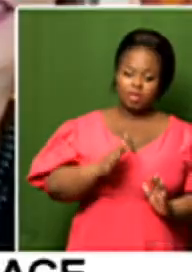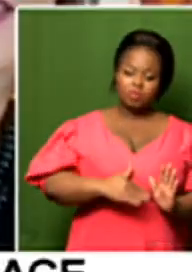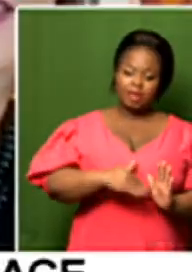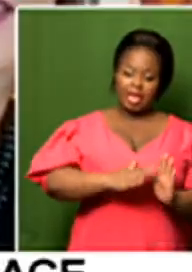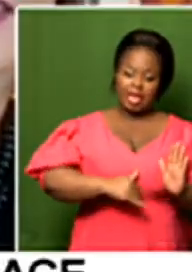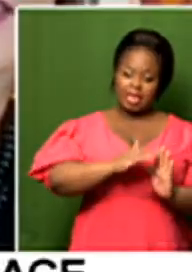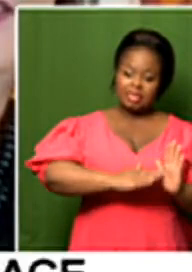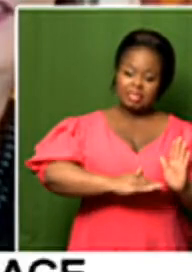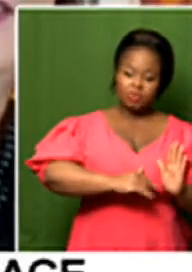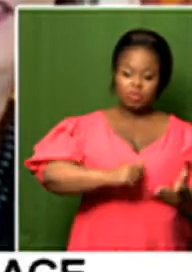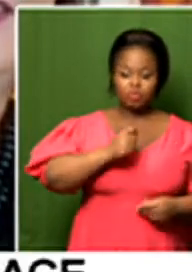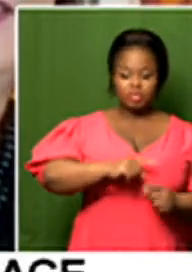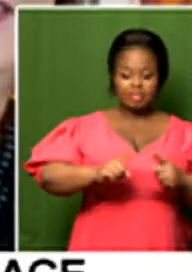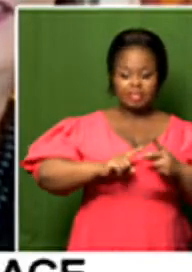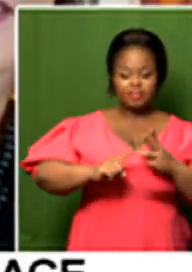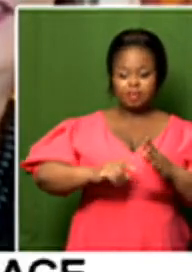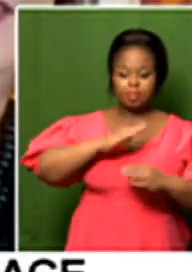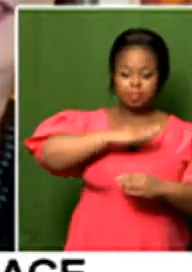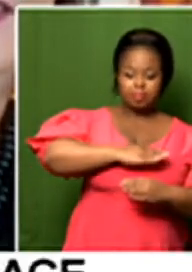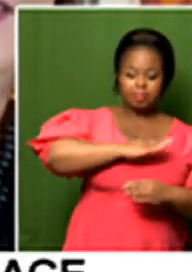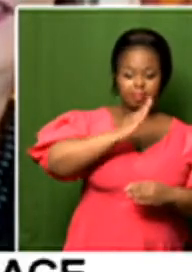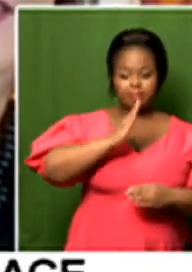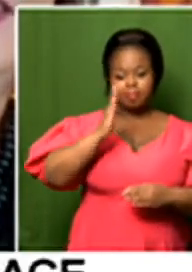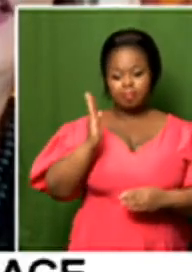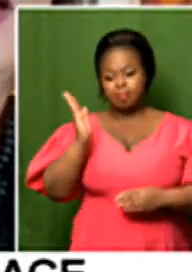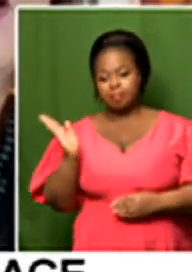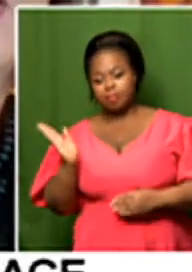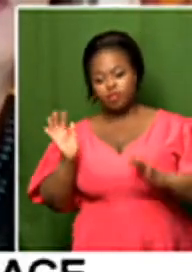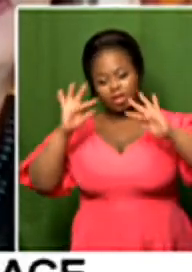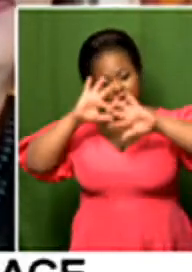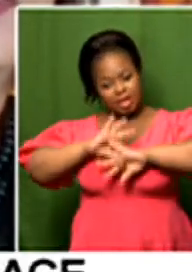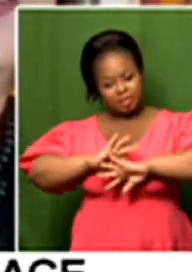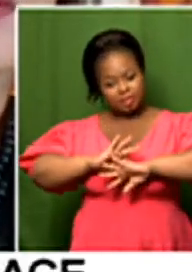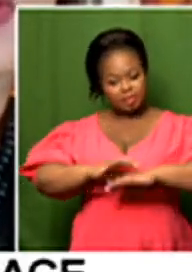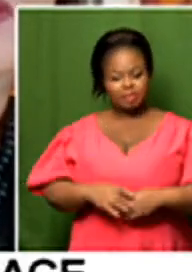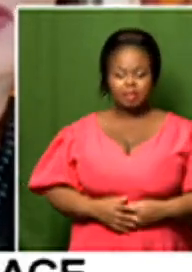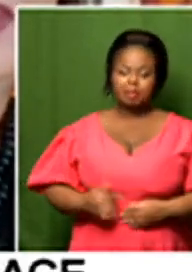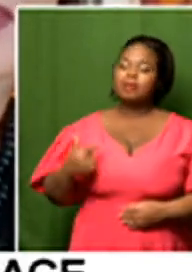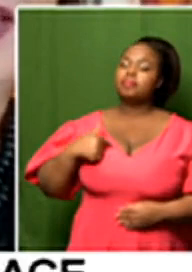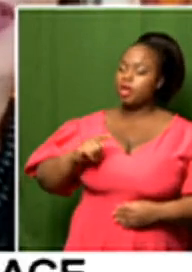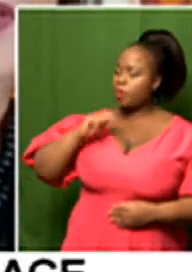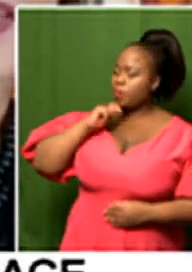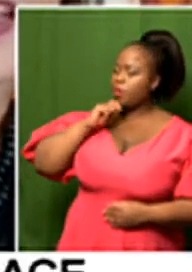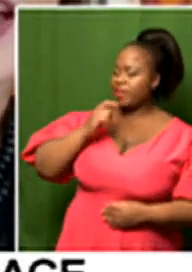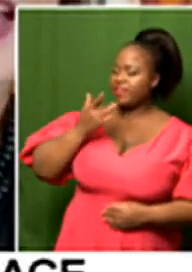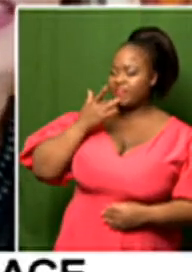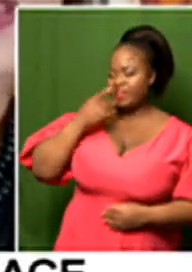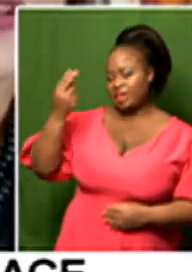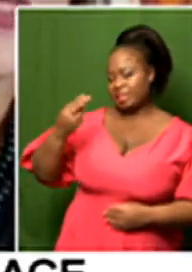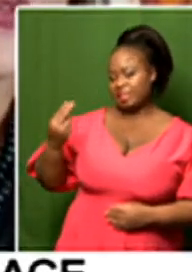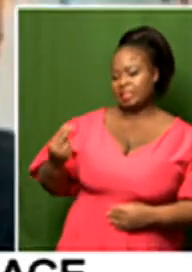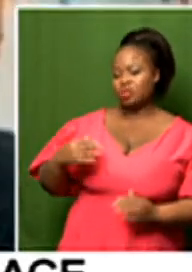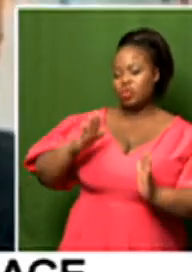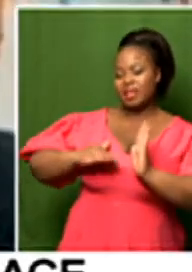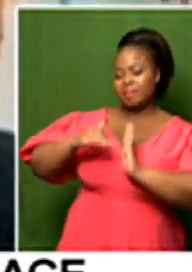is your energy different during the different times of the day or night? I'm definitely a morning person. Absolutely. It's also